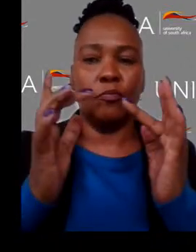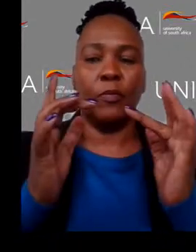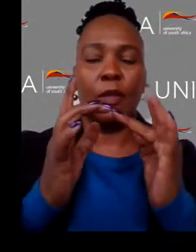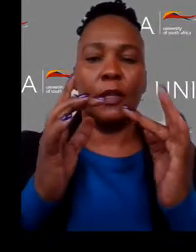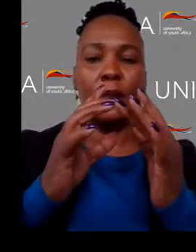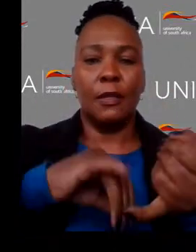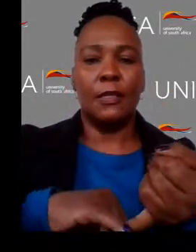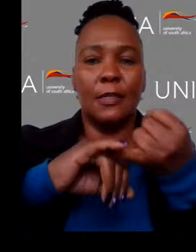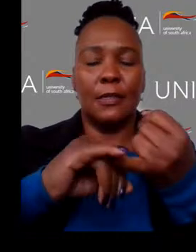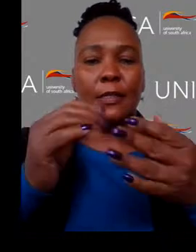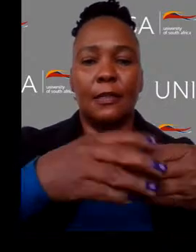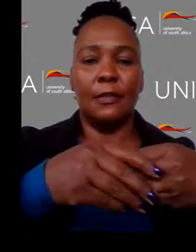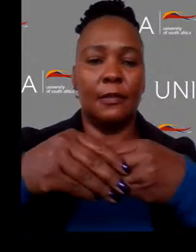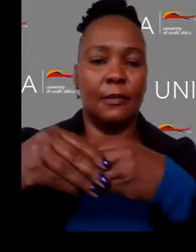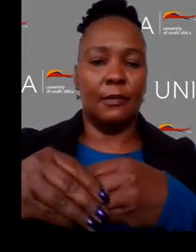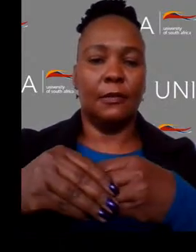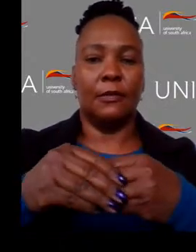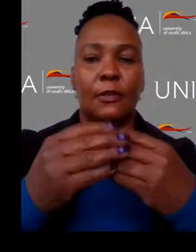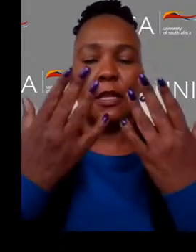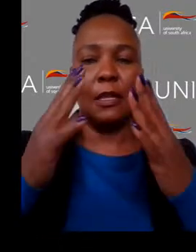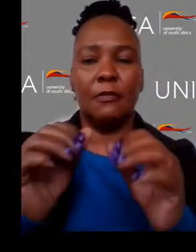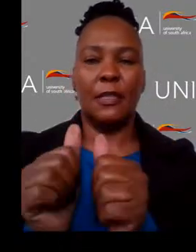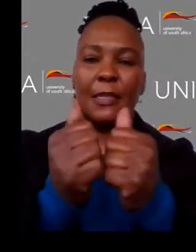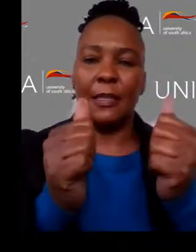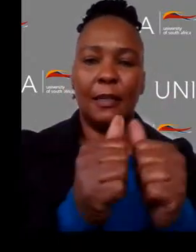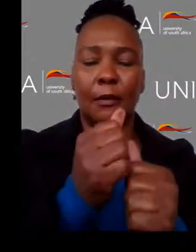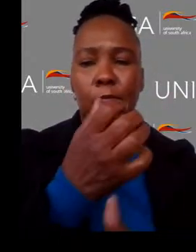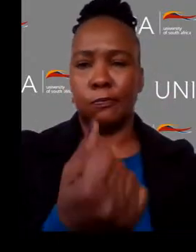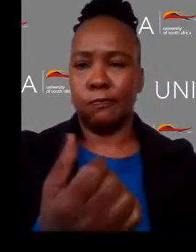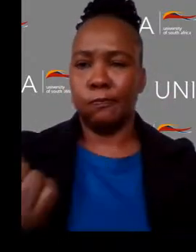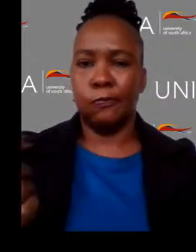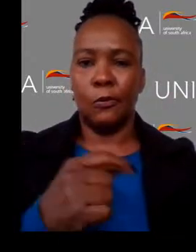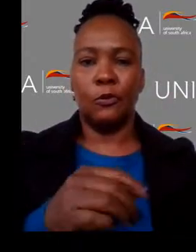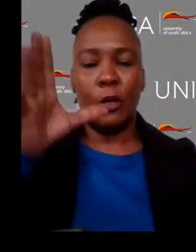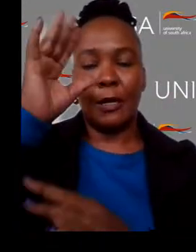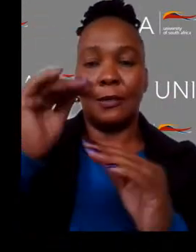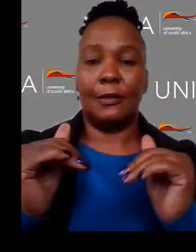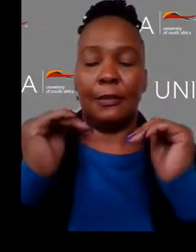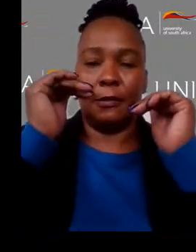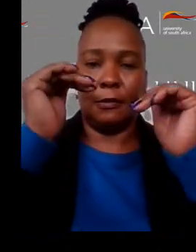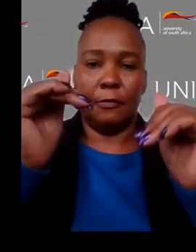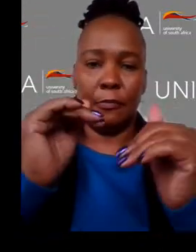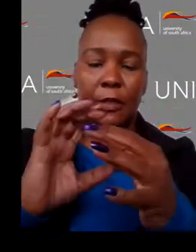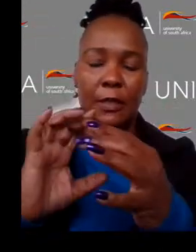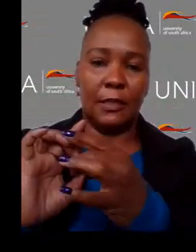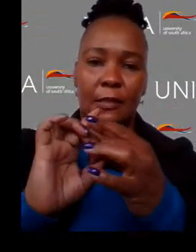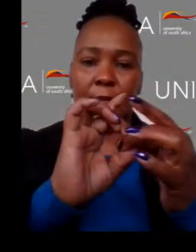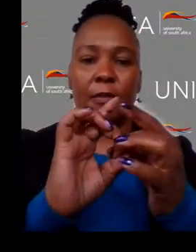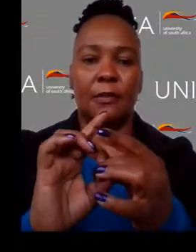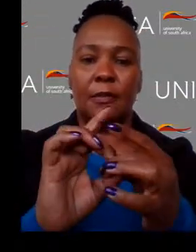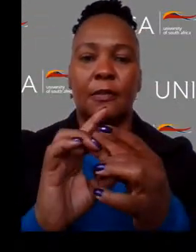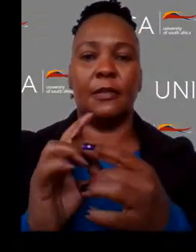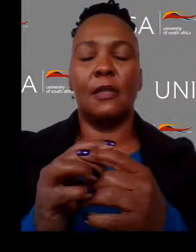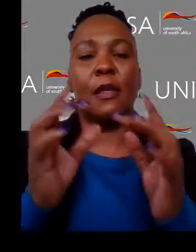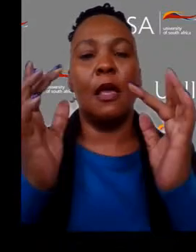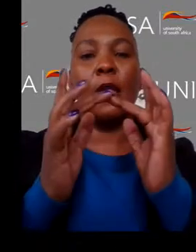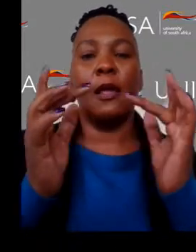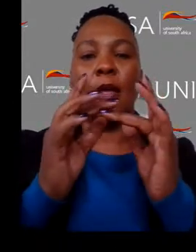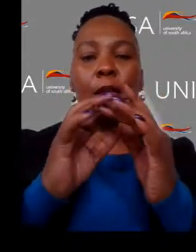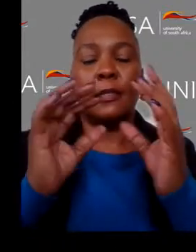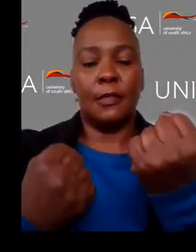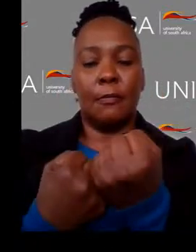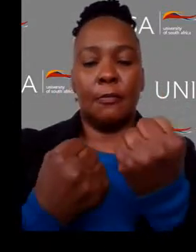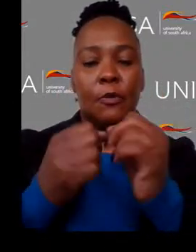leader when you are experiencing challenges related to the academic matters, and contact the support